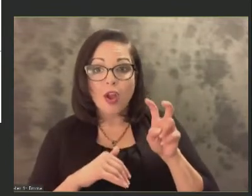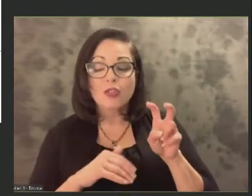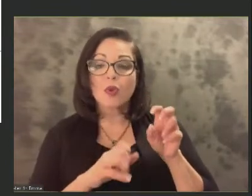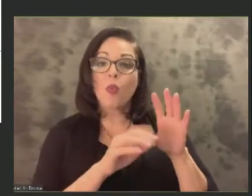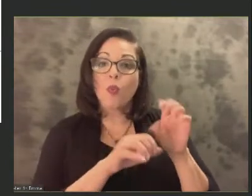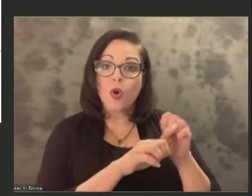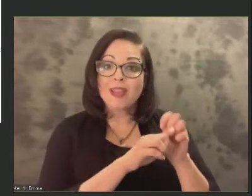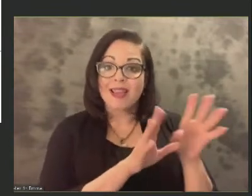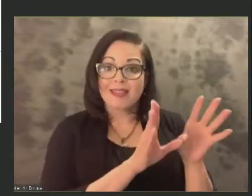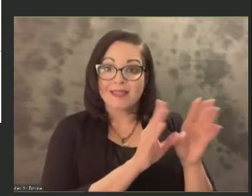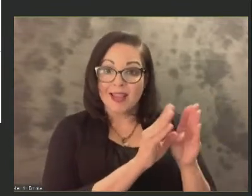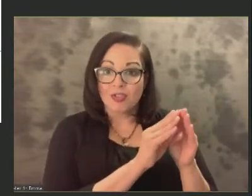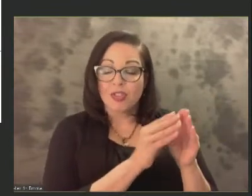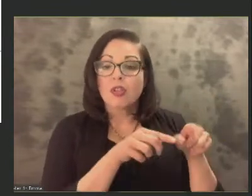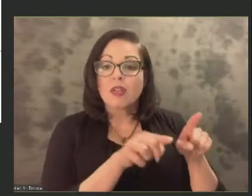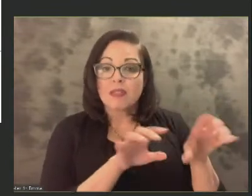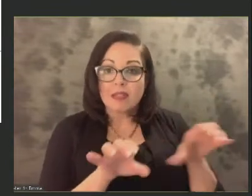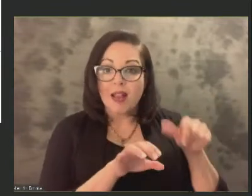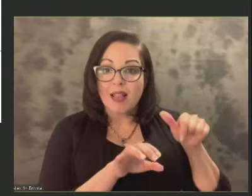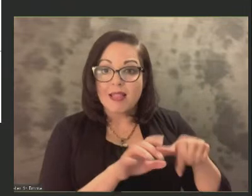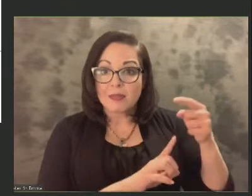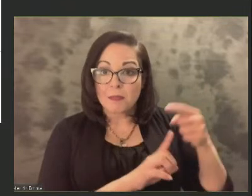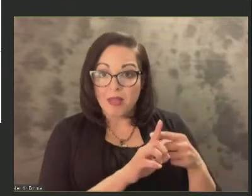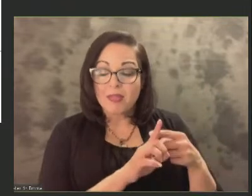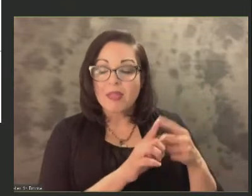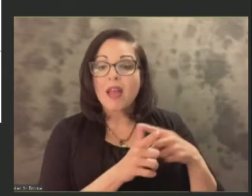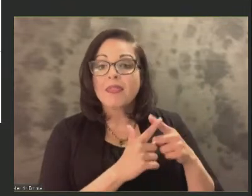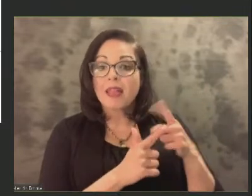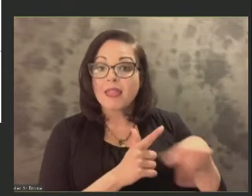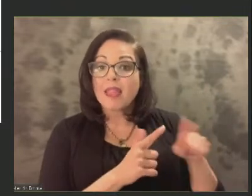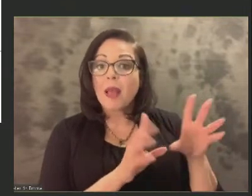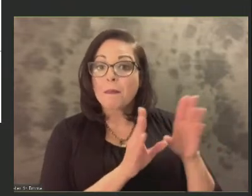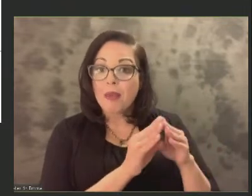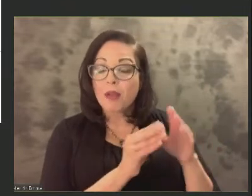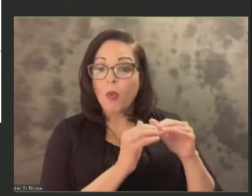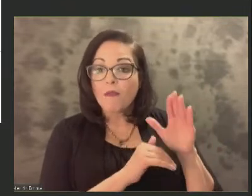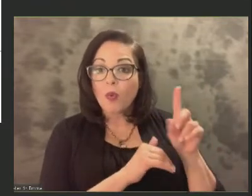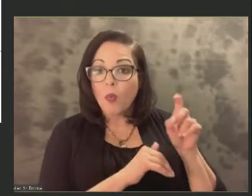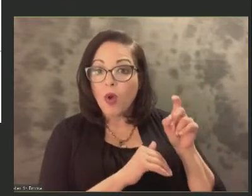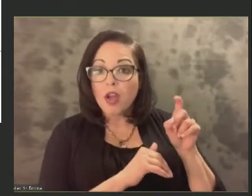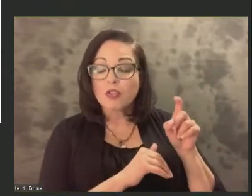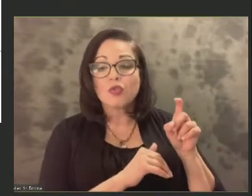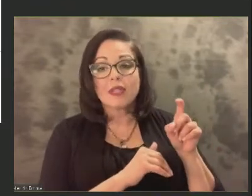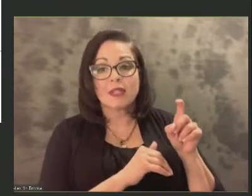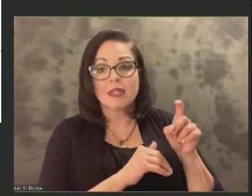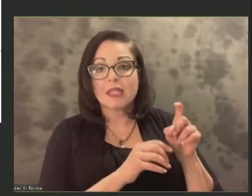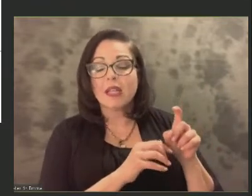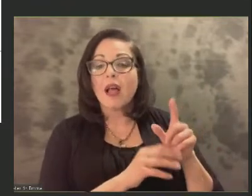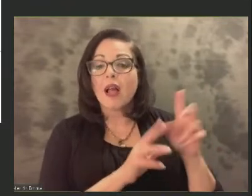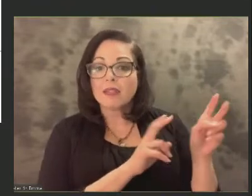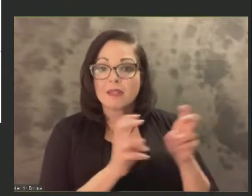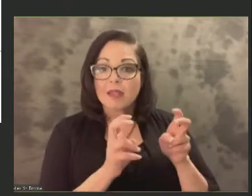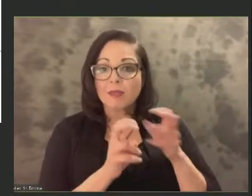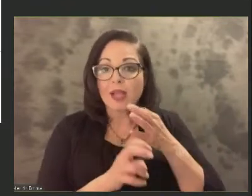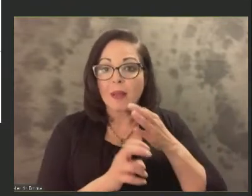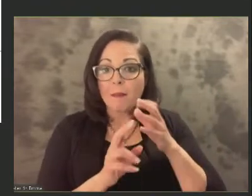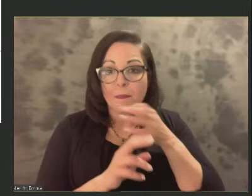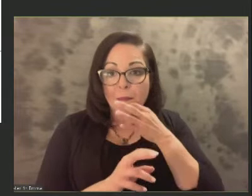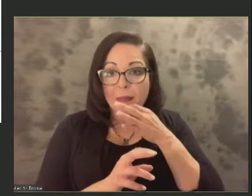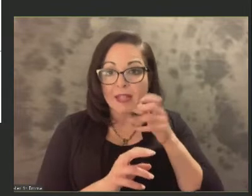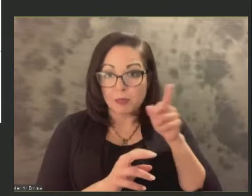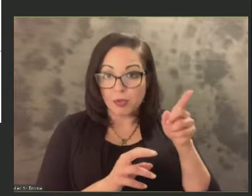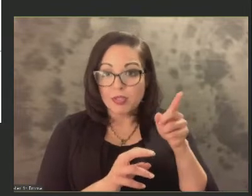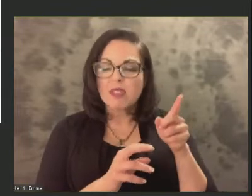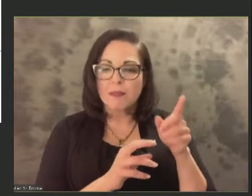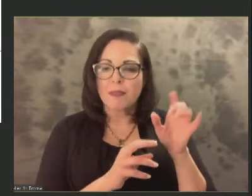sessions done within this month, and they met with over 100 subject matter experts. And